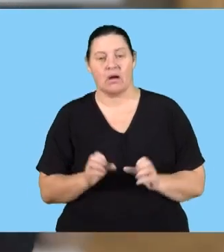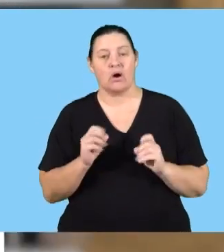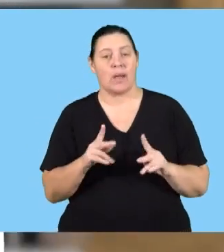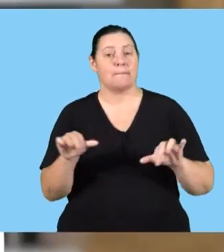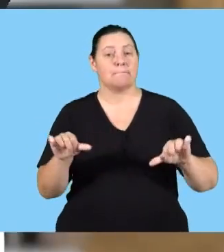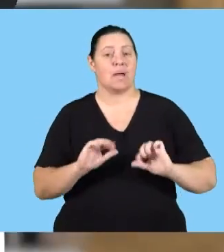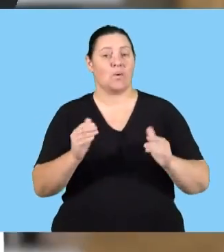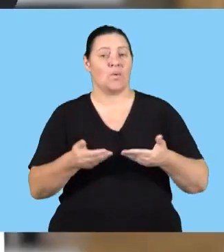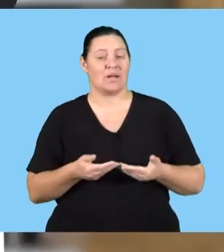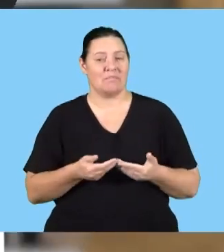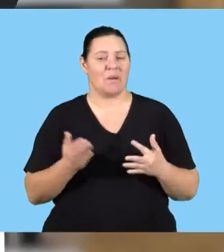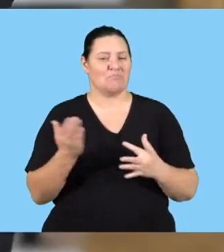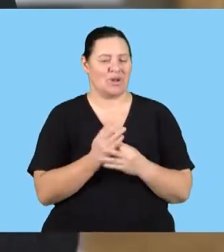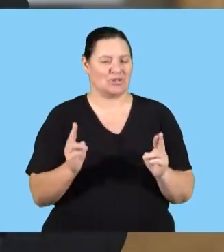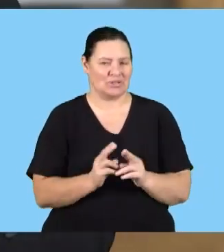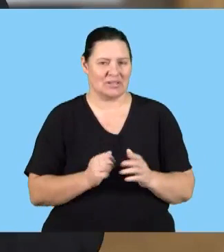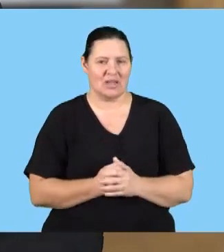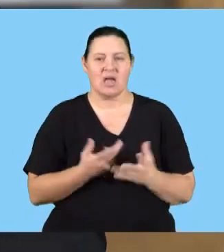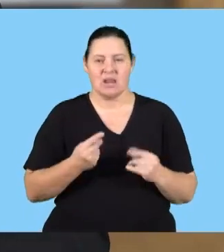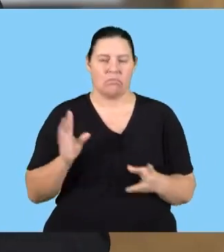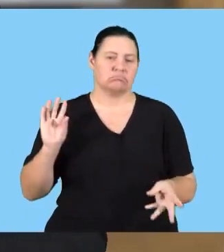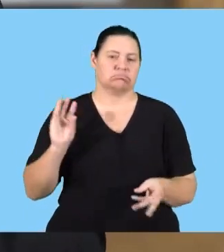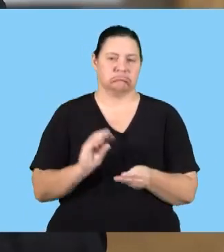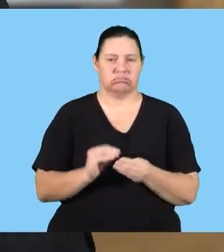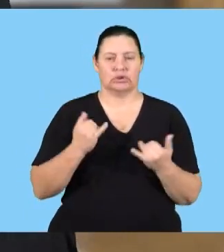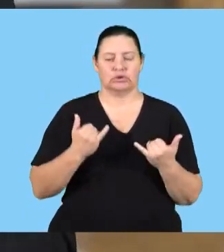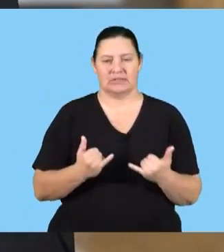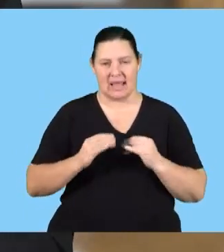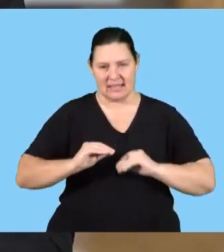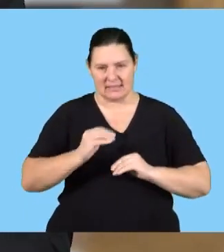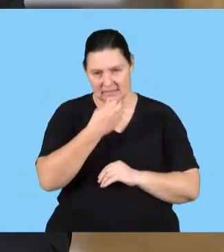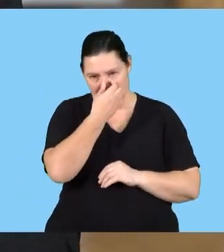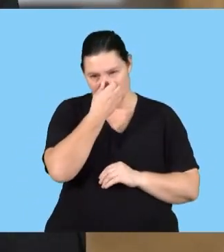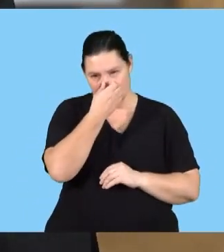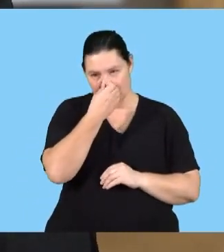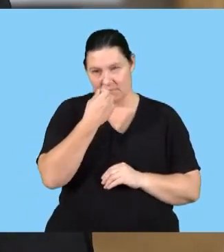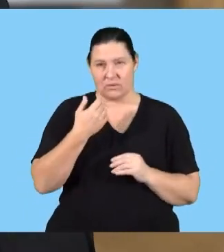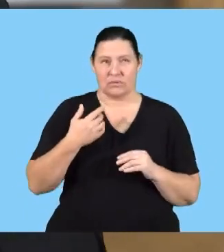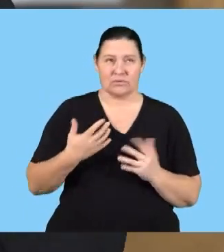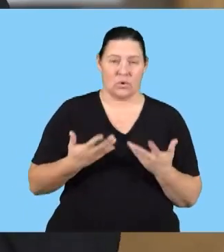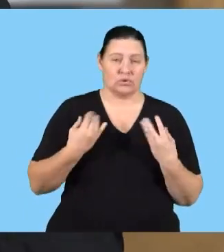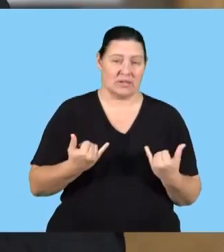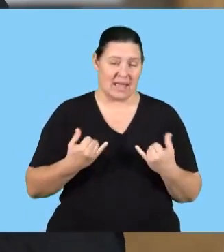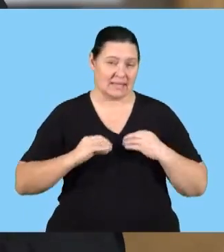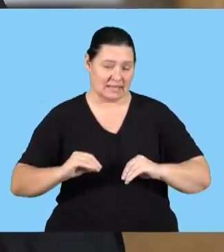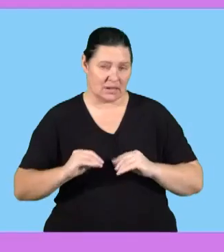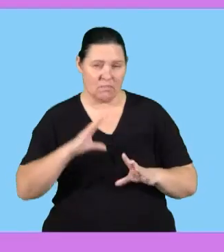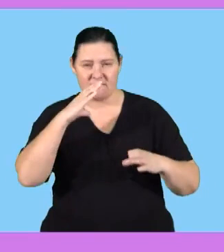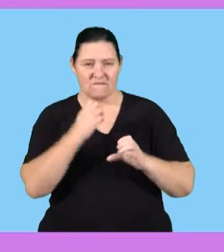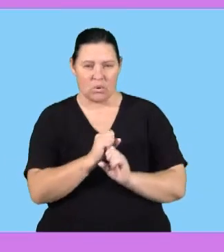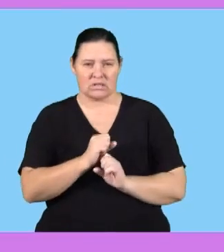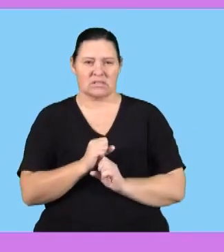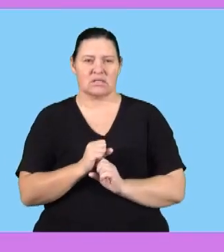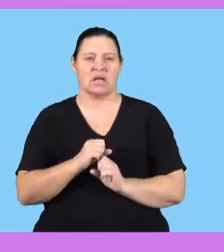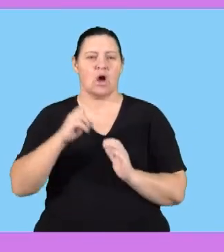All right, guys, welcome back after that short break. Let us quickly recap today's lesson. Okay, so in today's lesson, we focused on